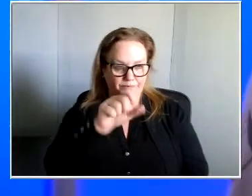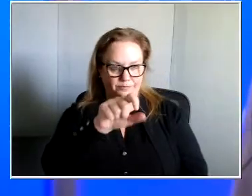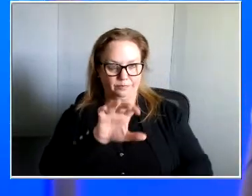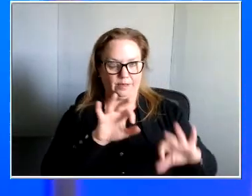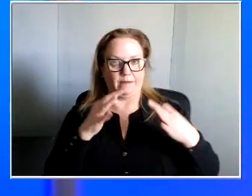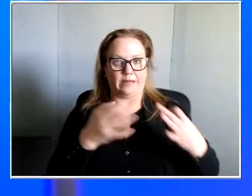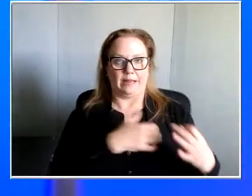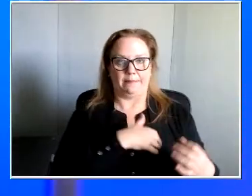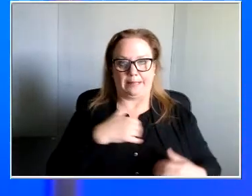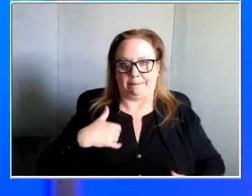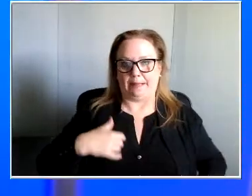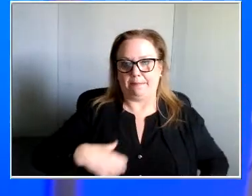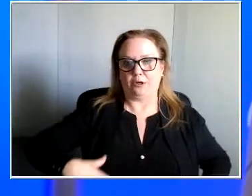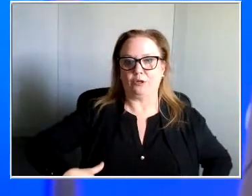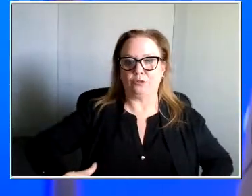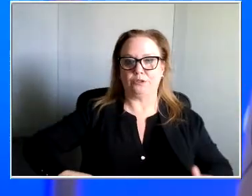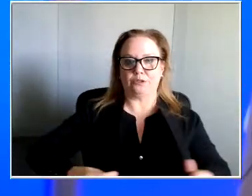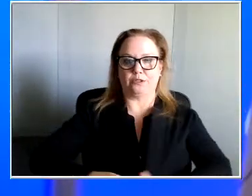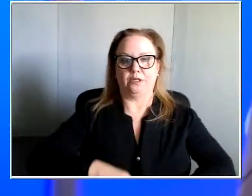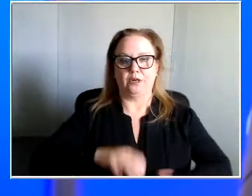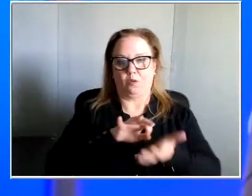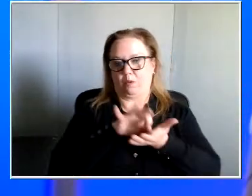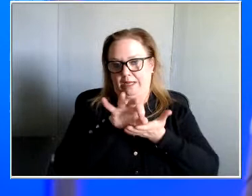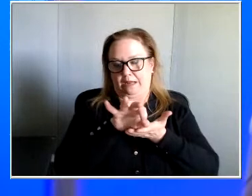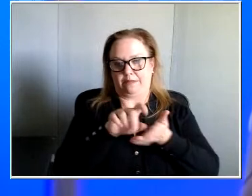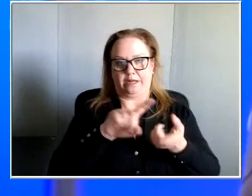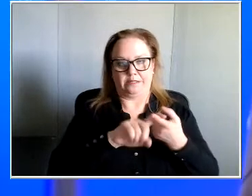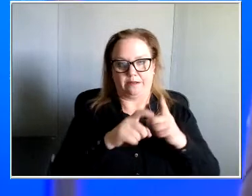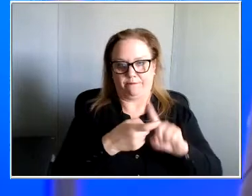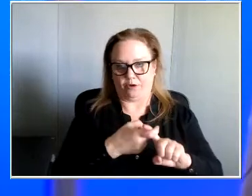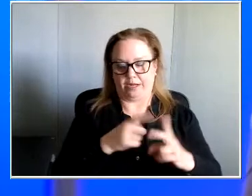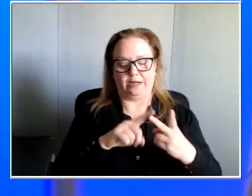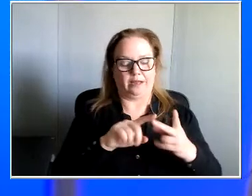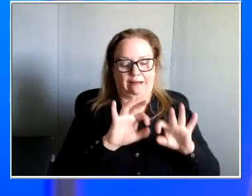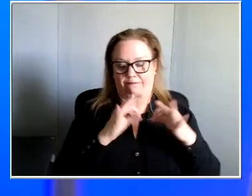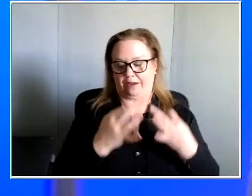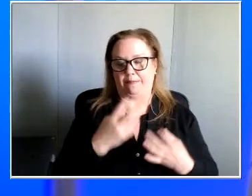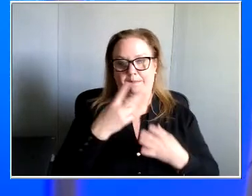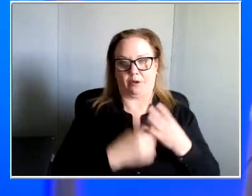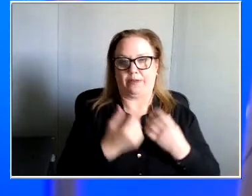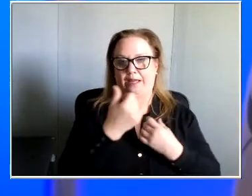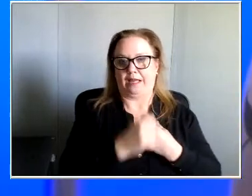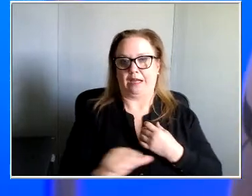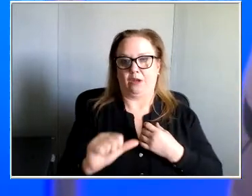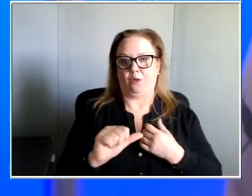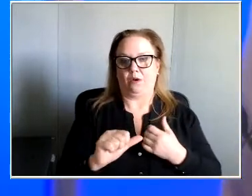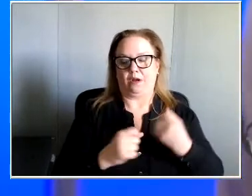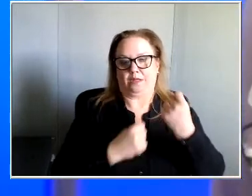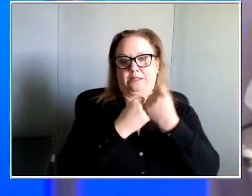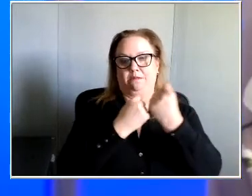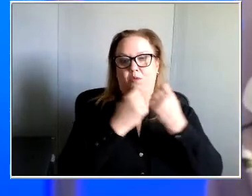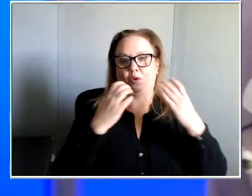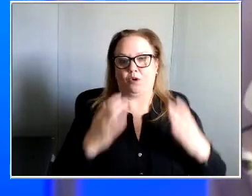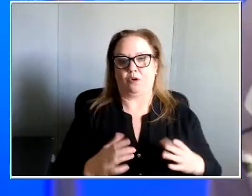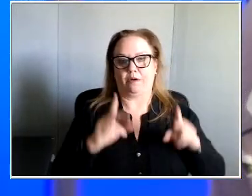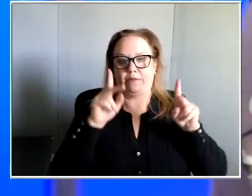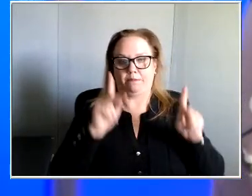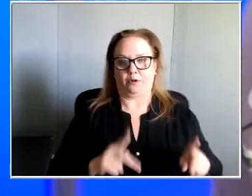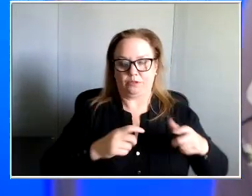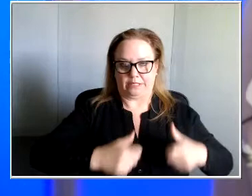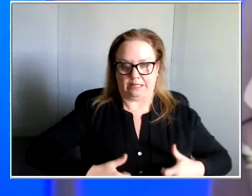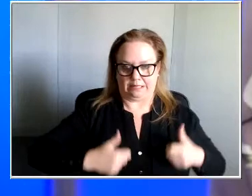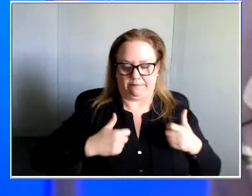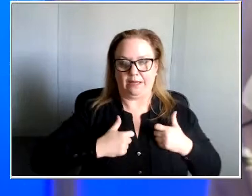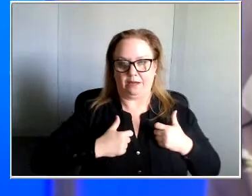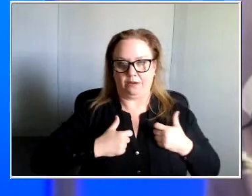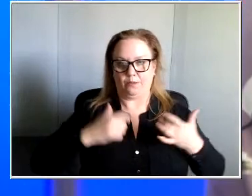we count that as friends and family too. So anybody that's a primary supporter of the person living with an illness